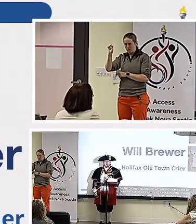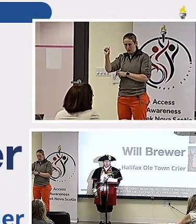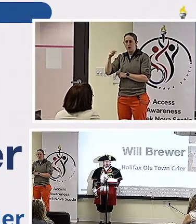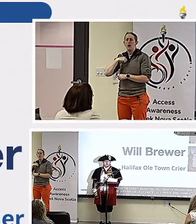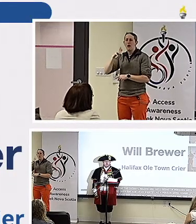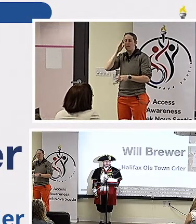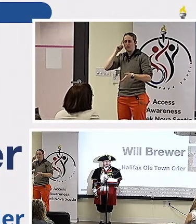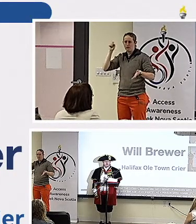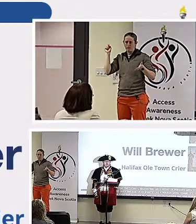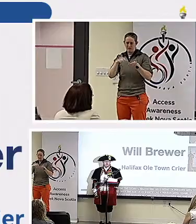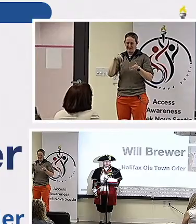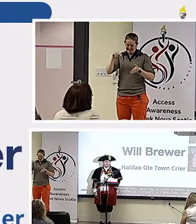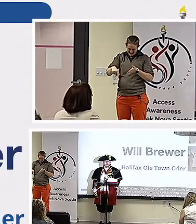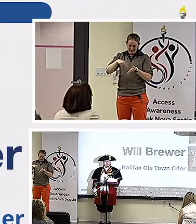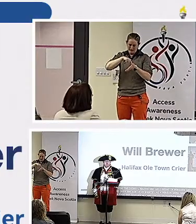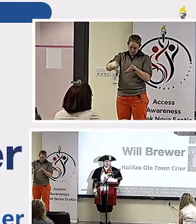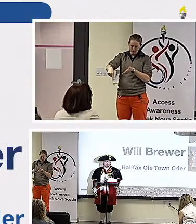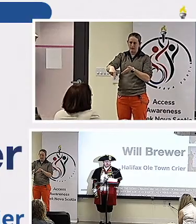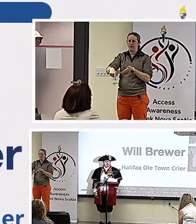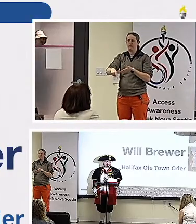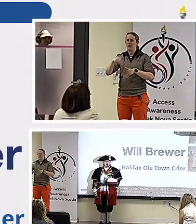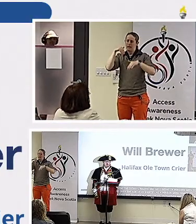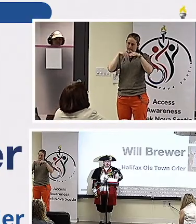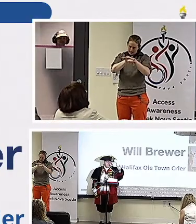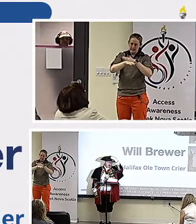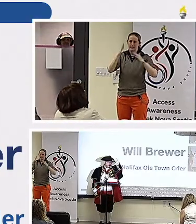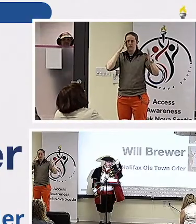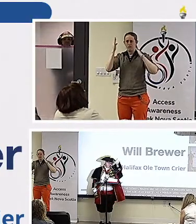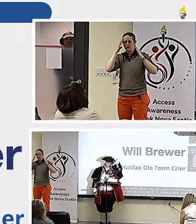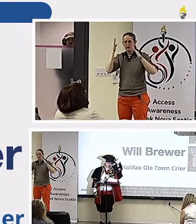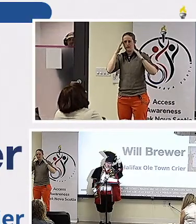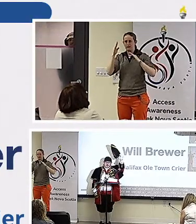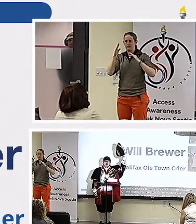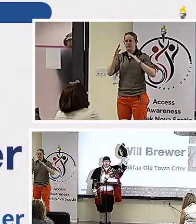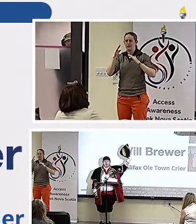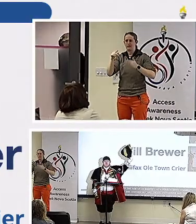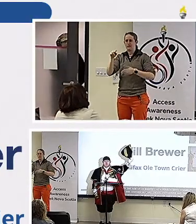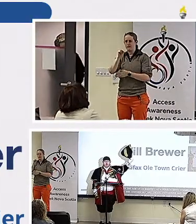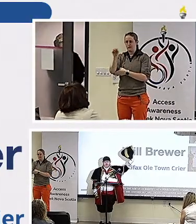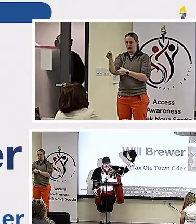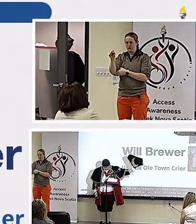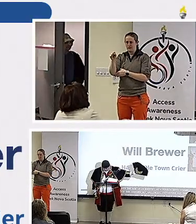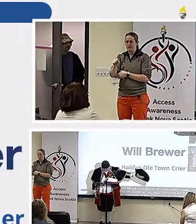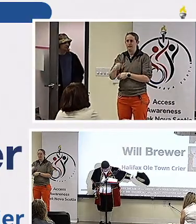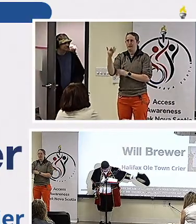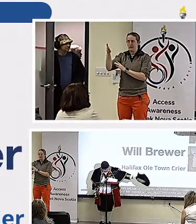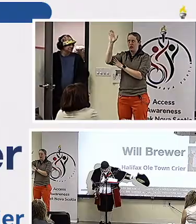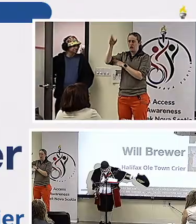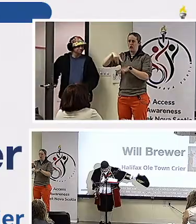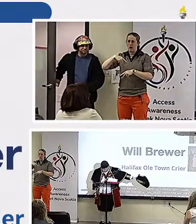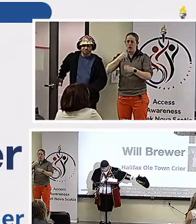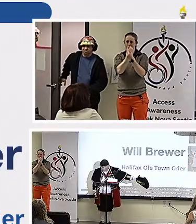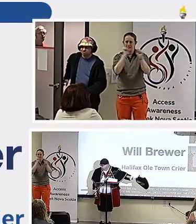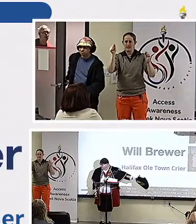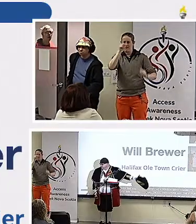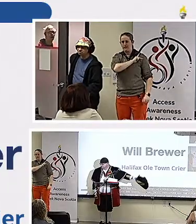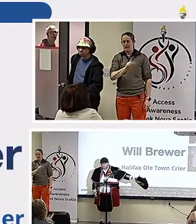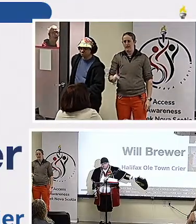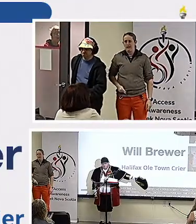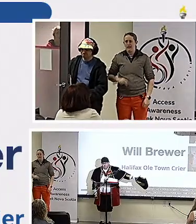Access Awareness Week, Nova Scotia. God save the King in all his glory.